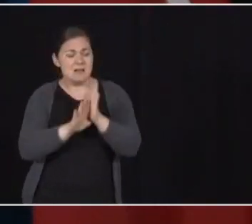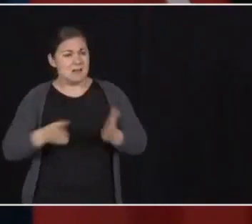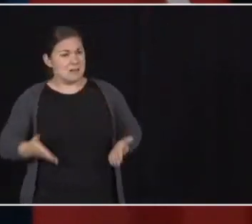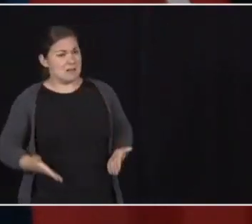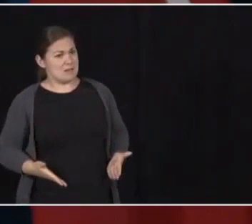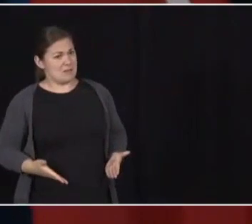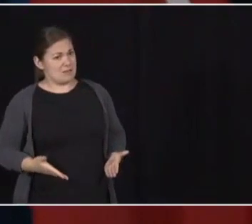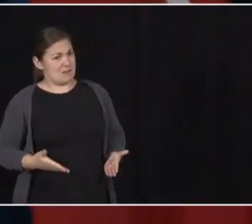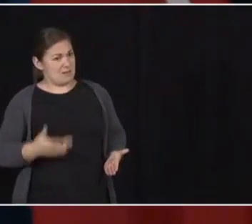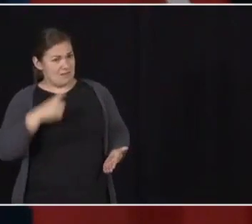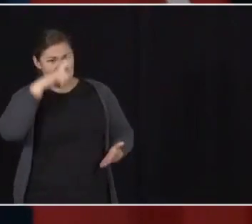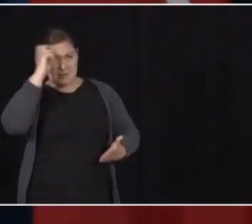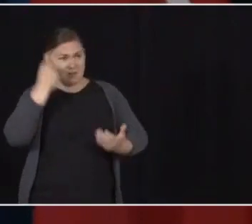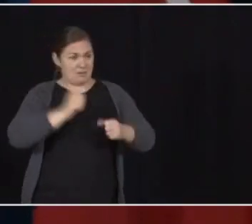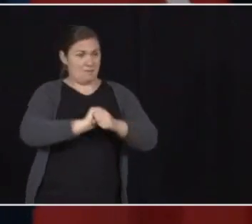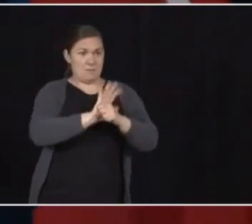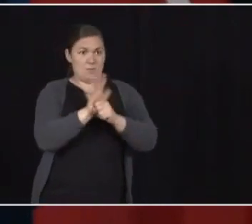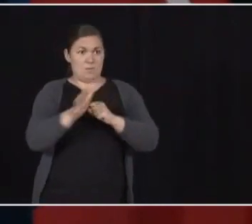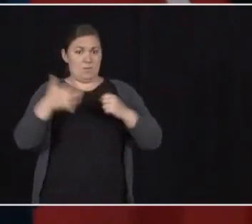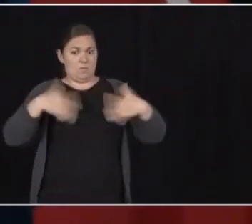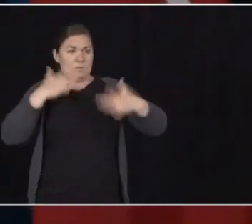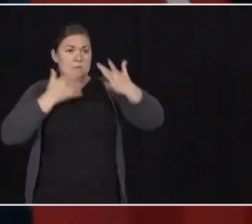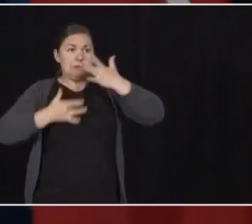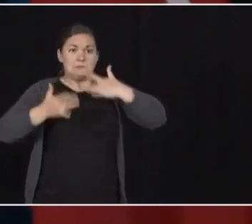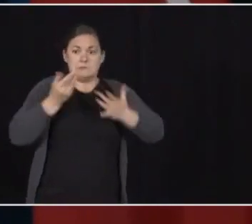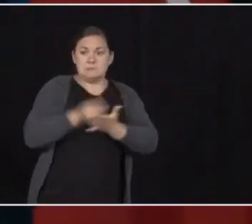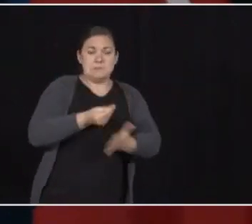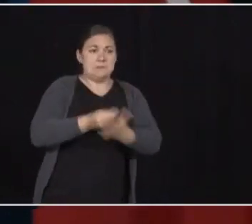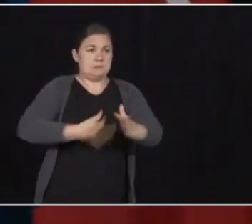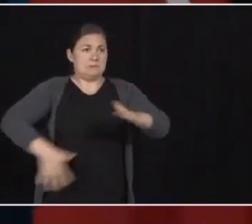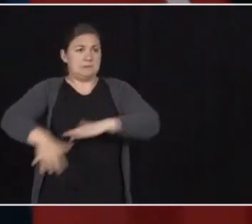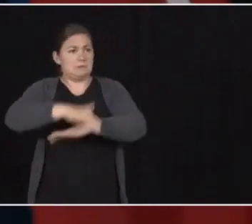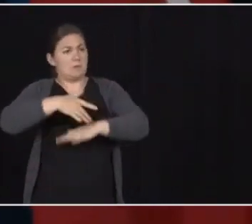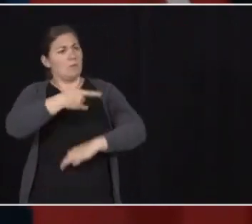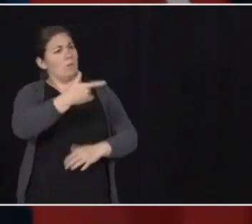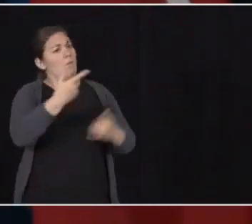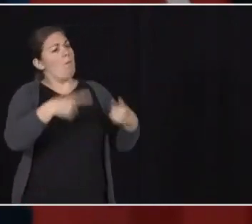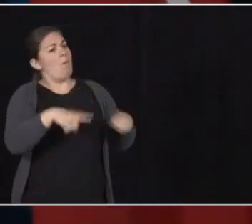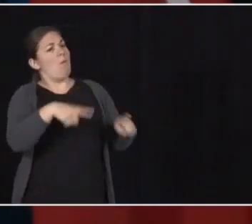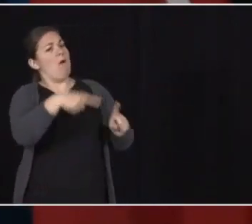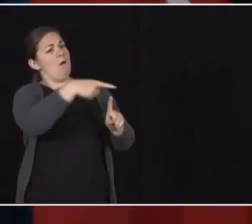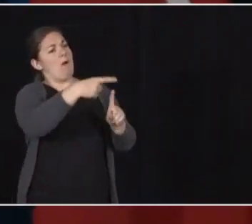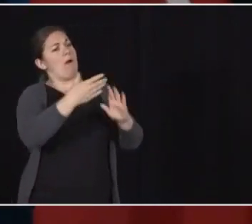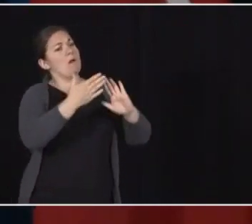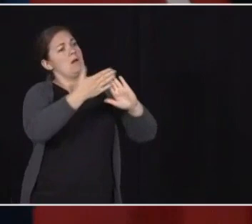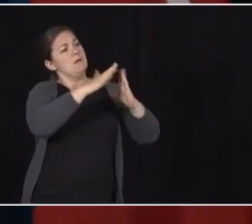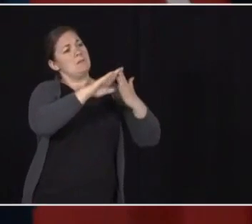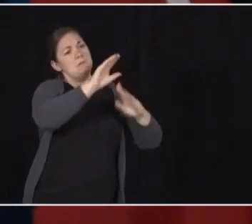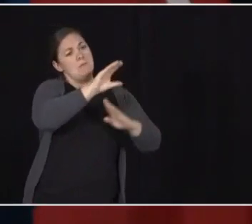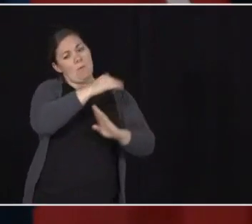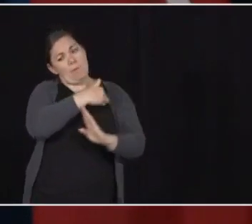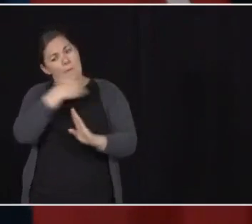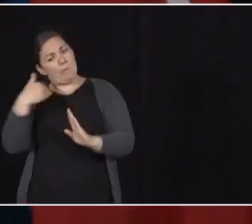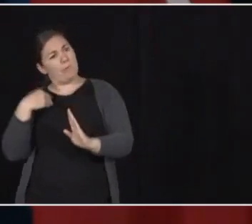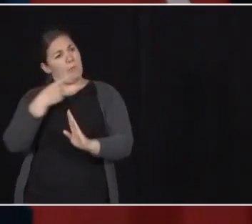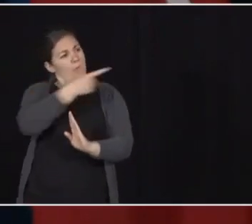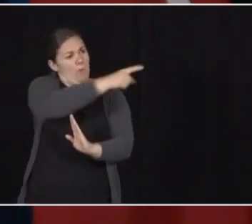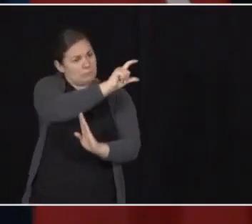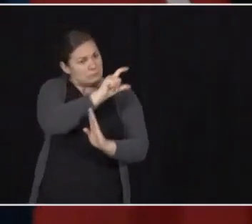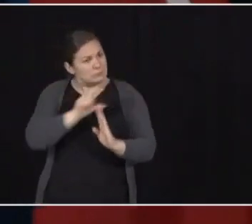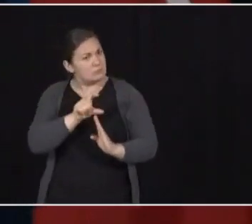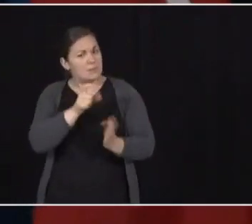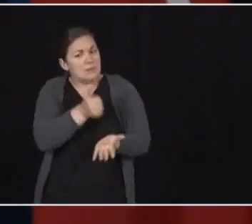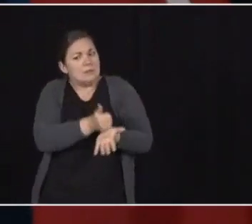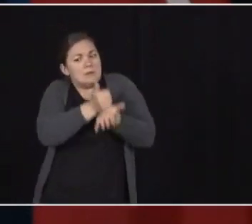terms of their COVID-19 funding shortfall. I'm wondering how soon can municipalities like Toronto expect some help, and can the